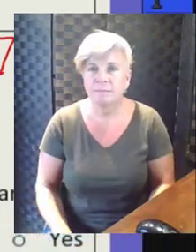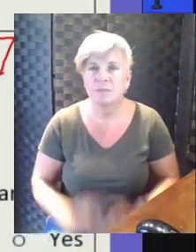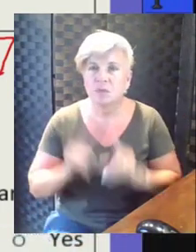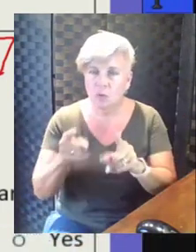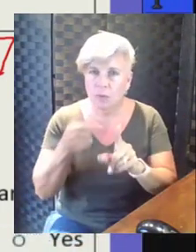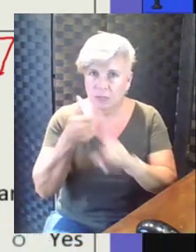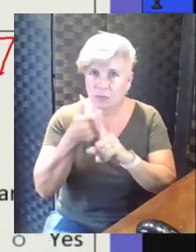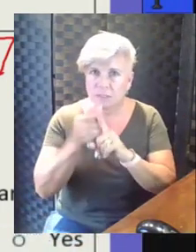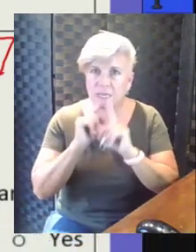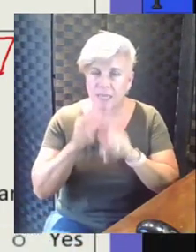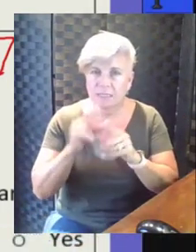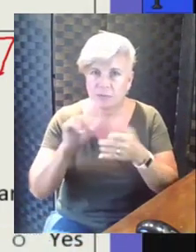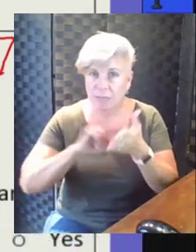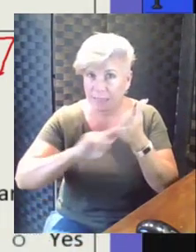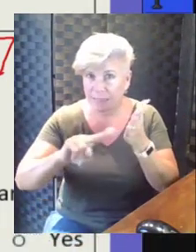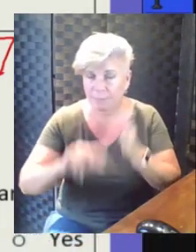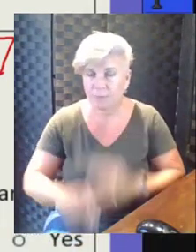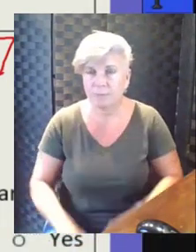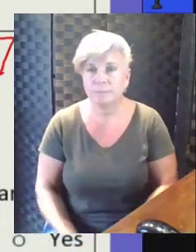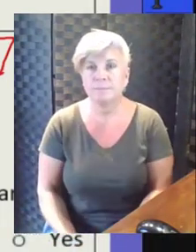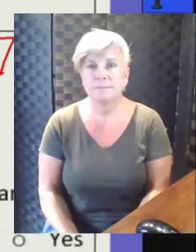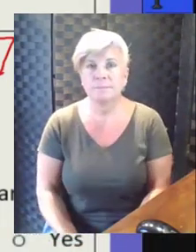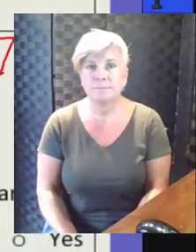go ahead and get your answer and label it.